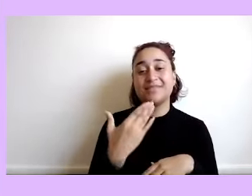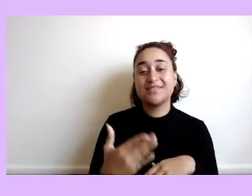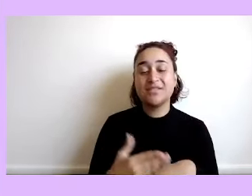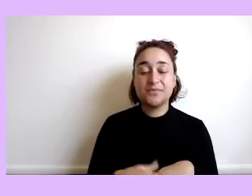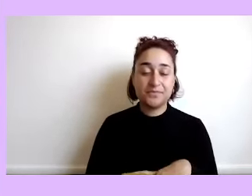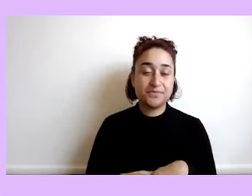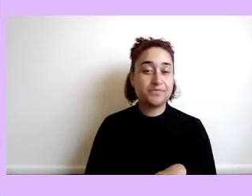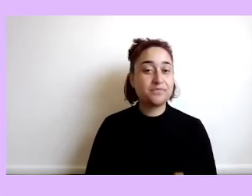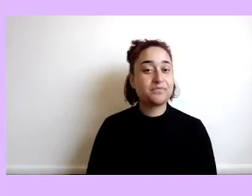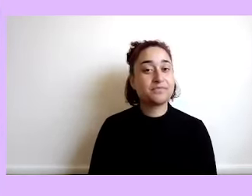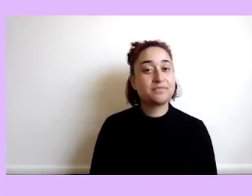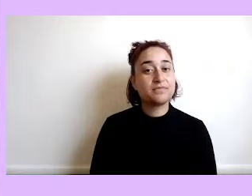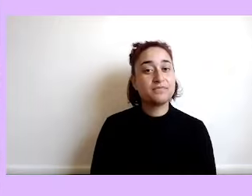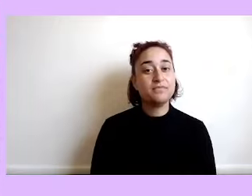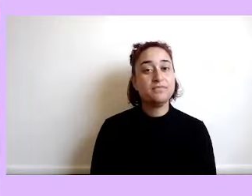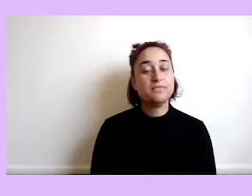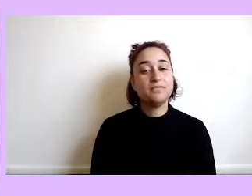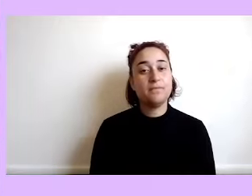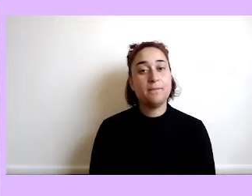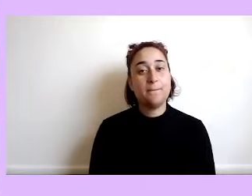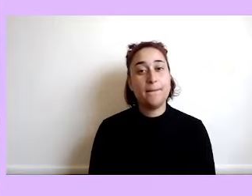John.